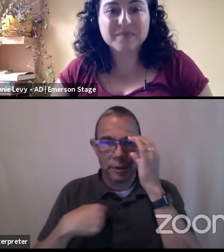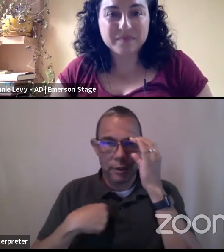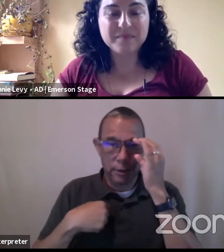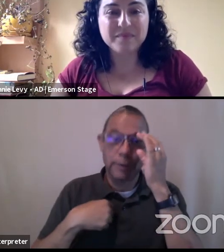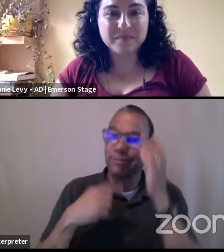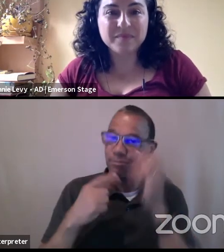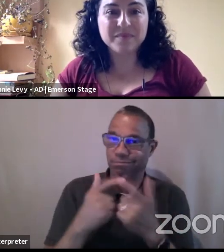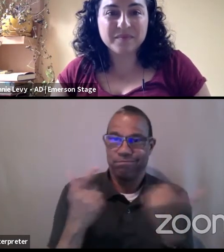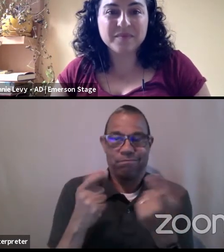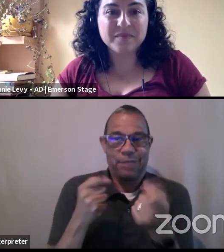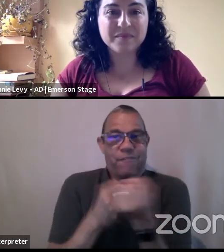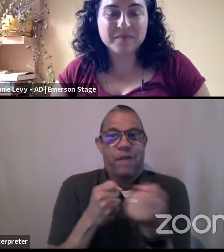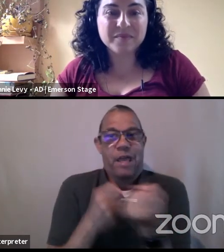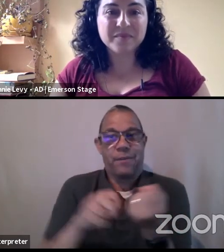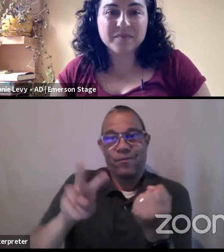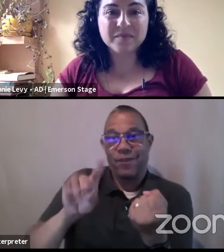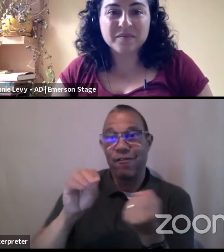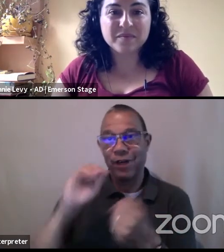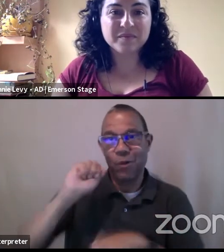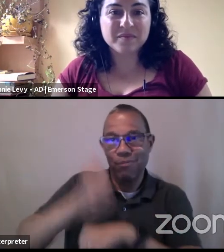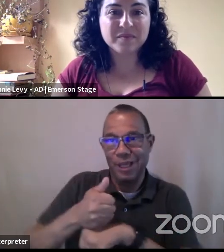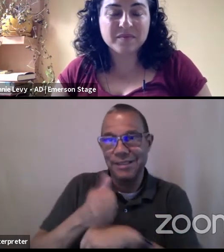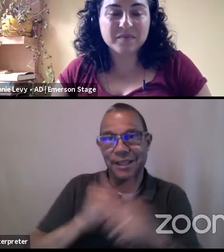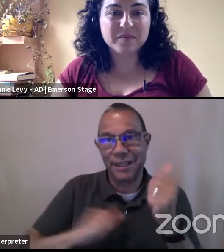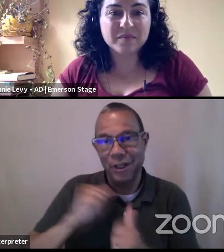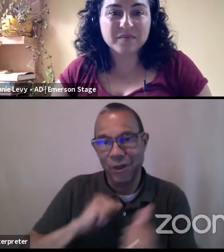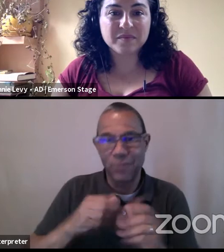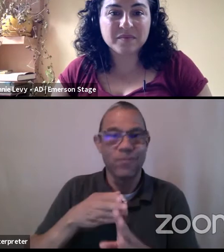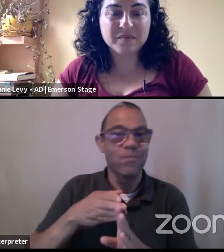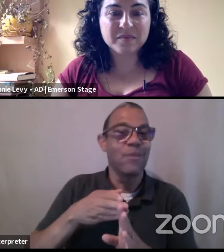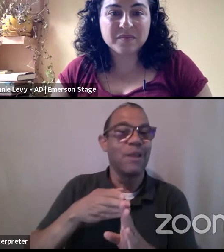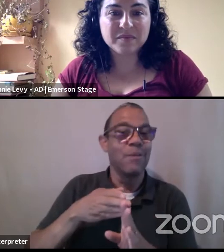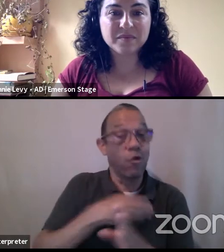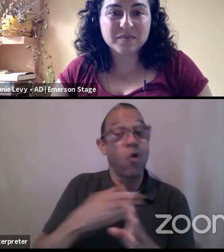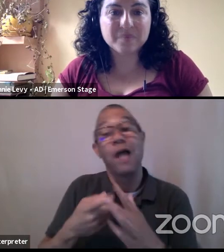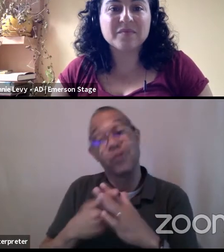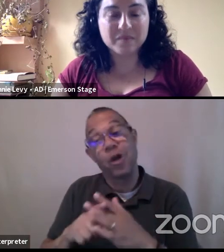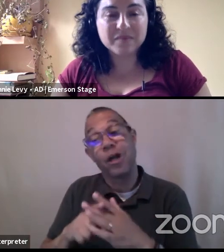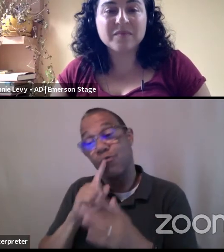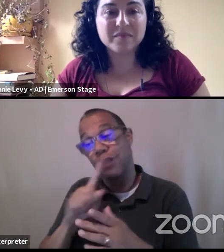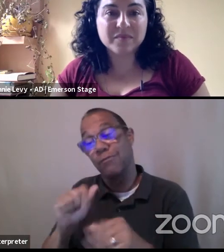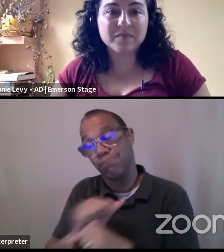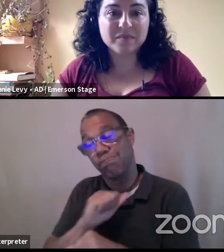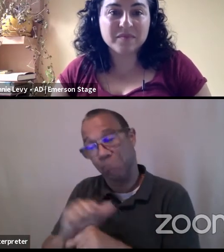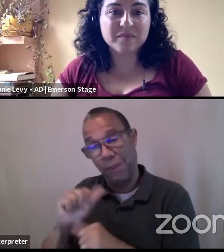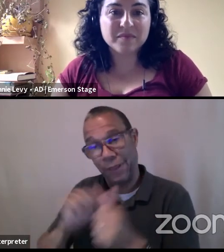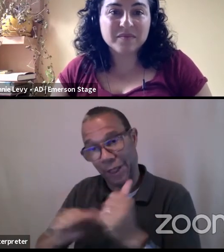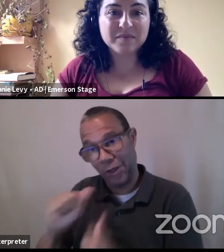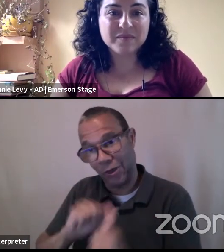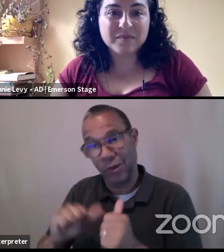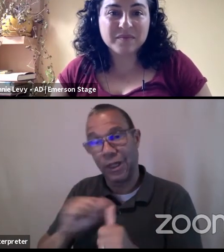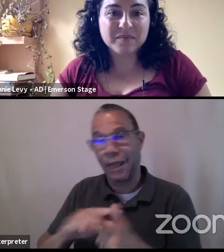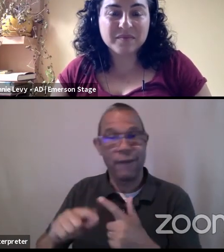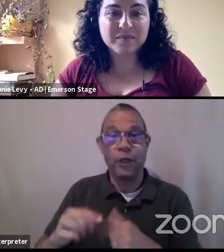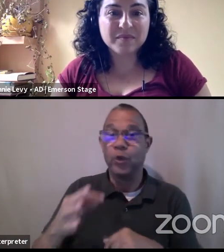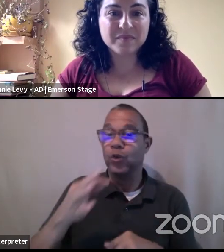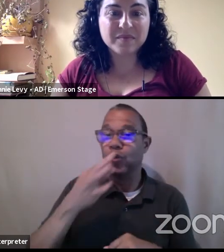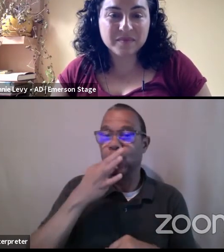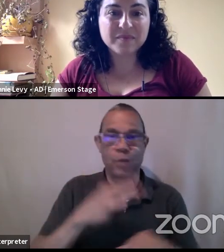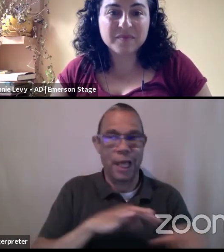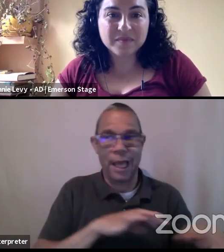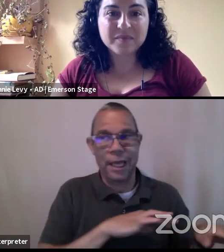theater when I, before I studied theater, then I very soon adopted